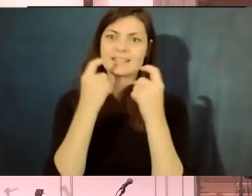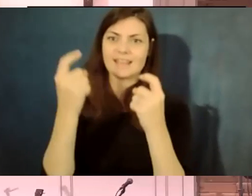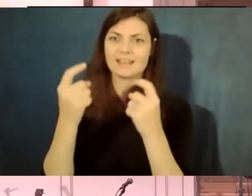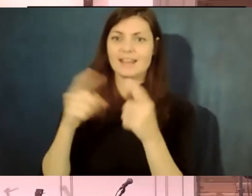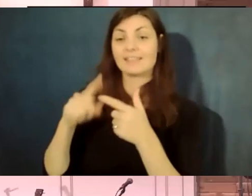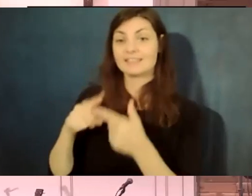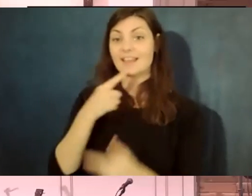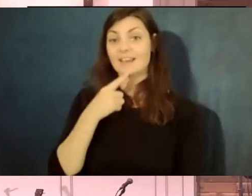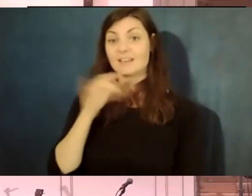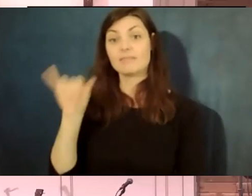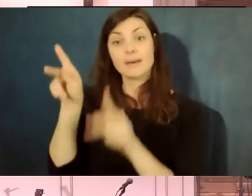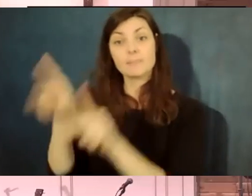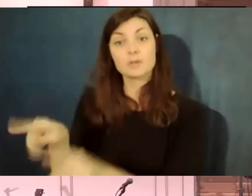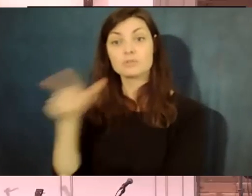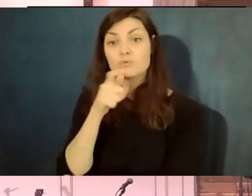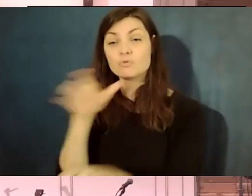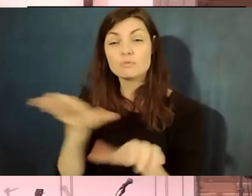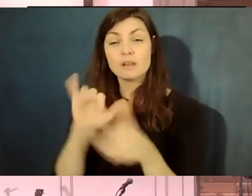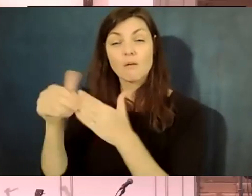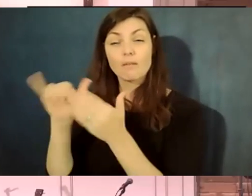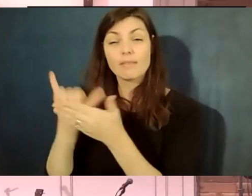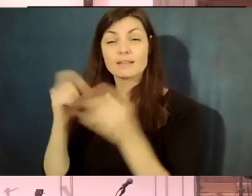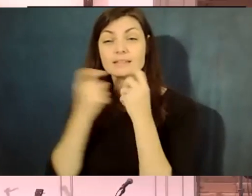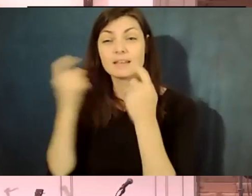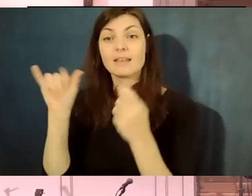at the end, and they say, and that man was me.